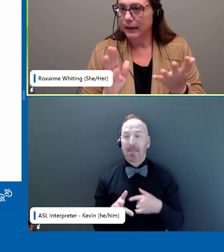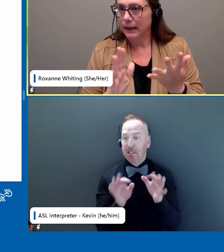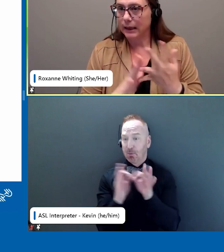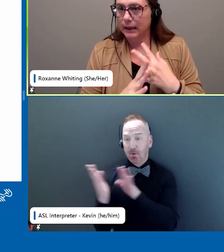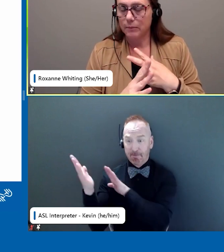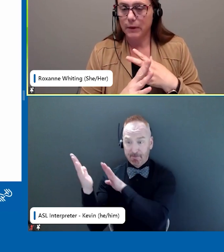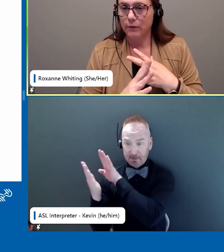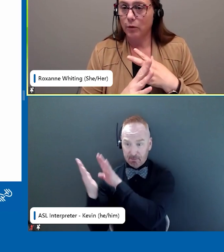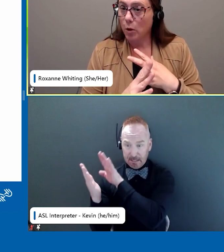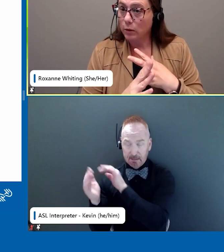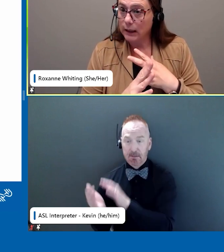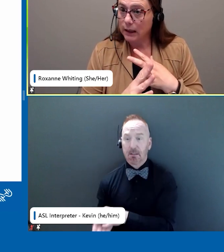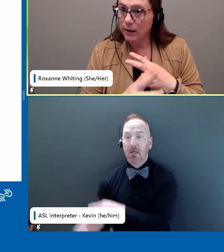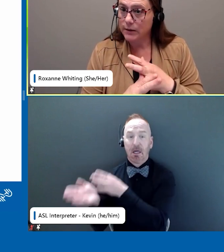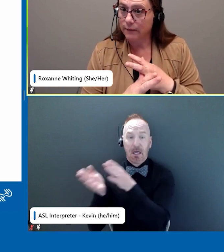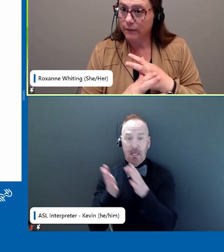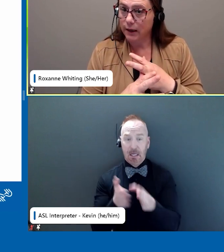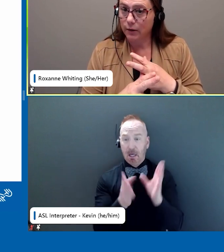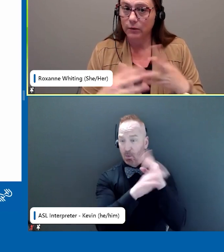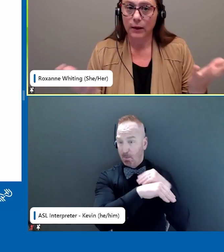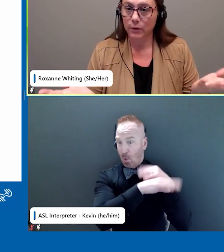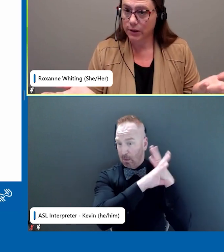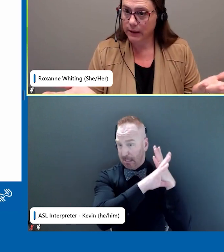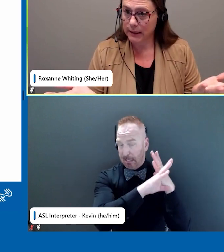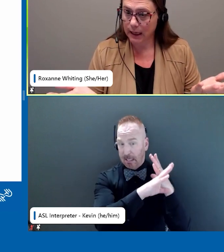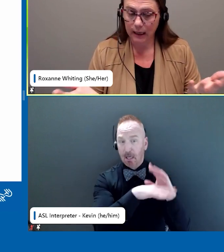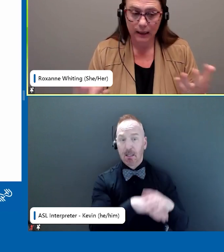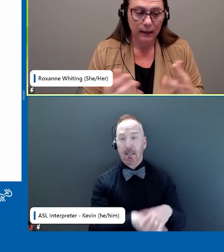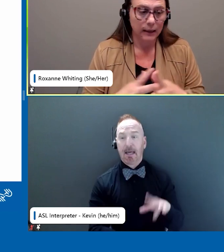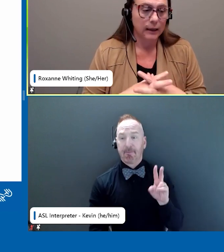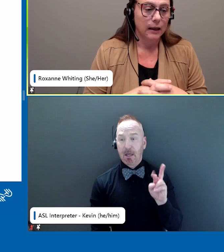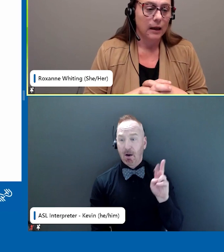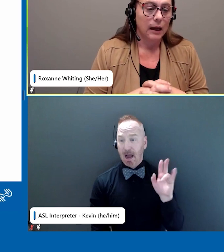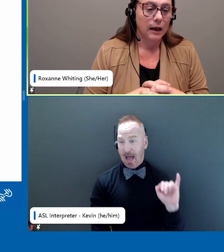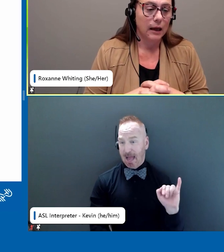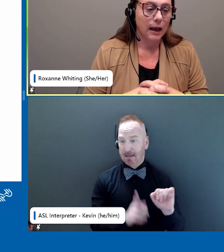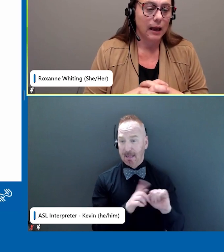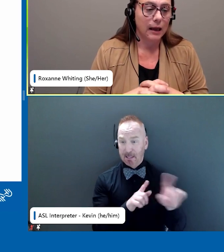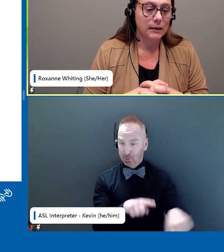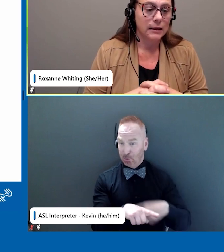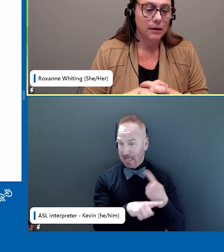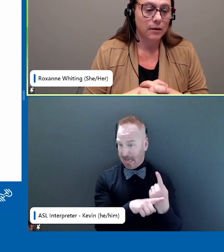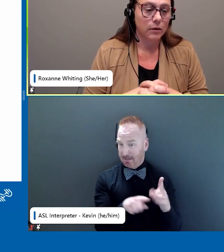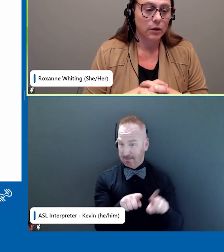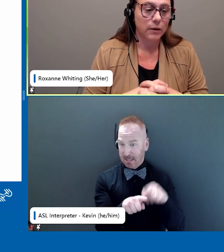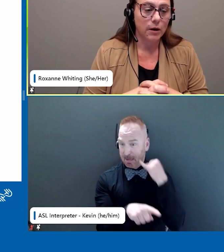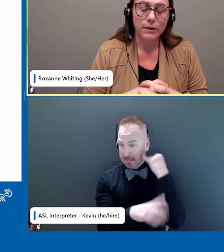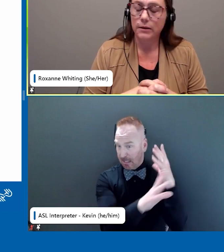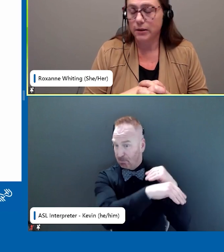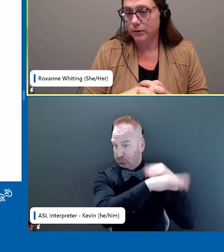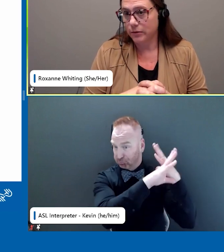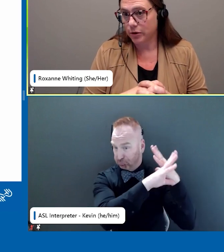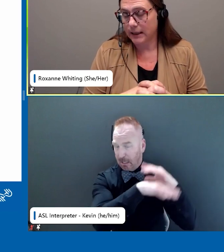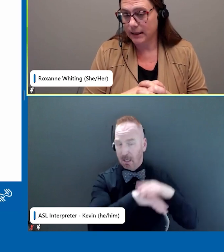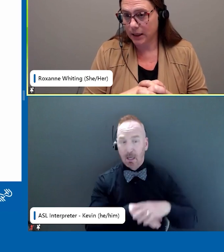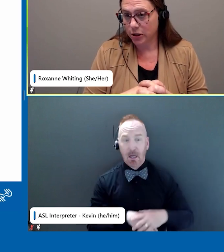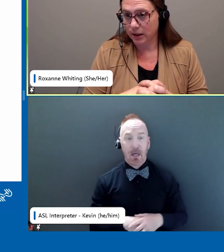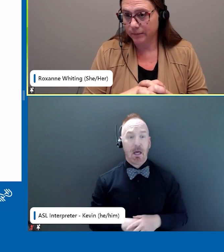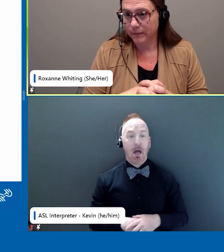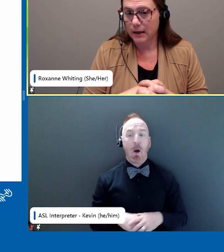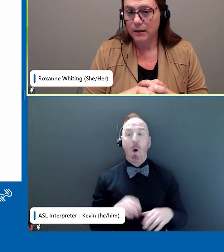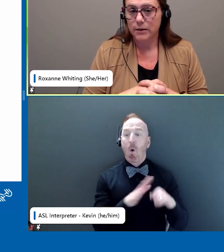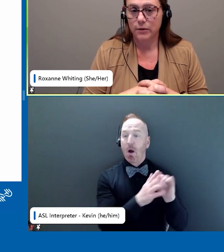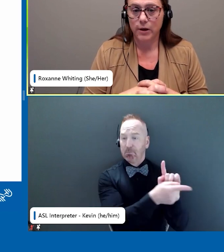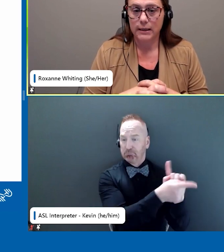person. It can be remotely using video like we're doing today. And you can also do